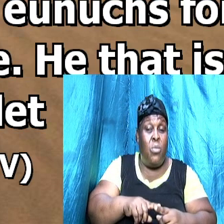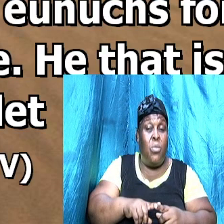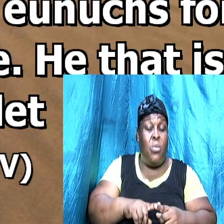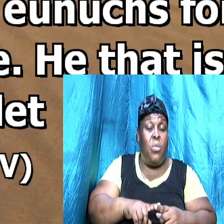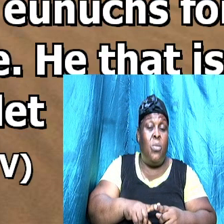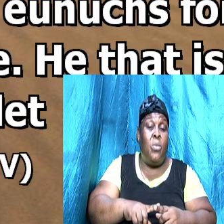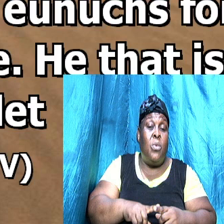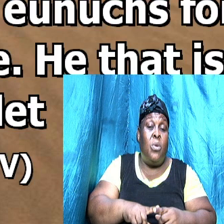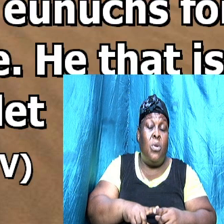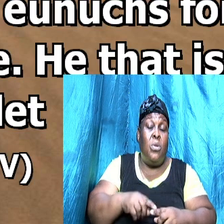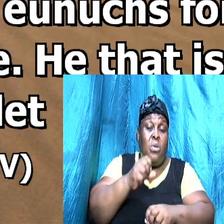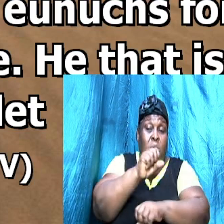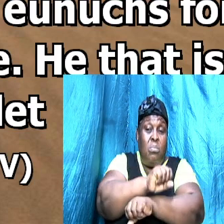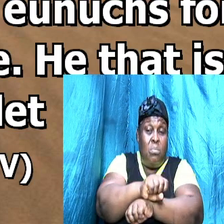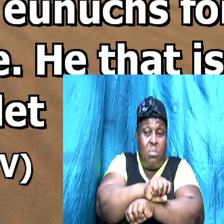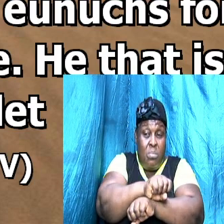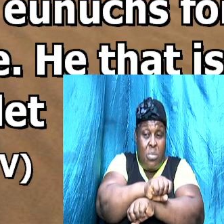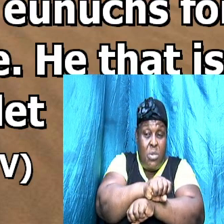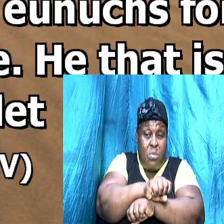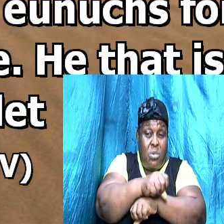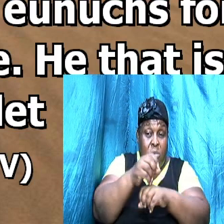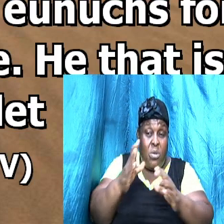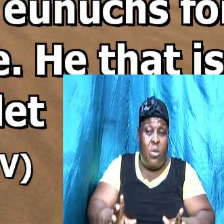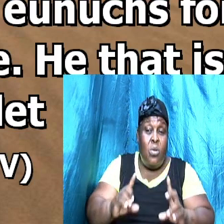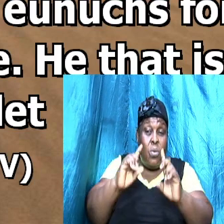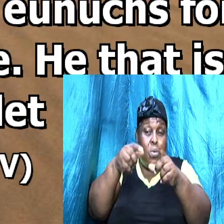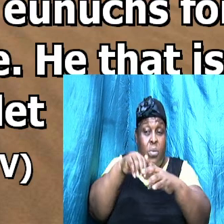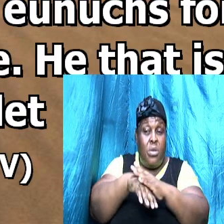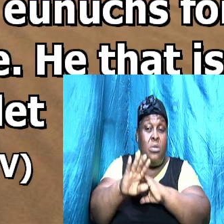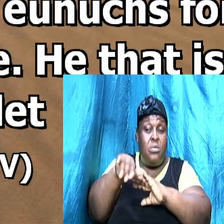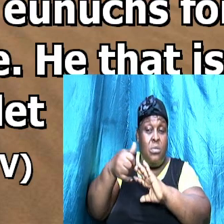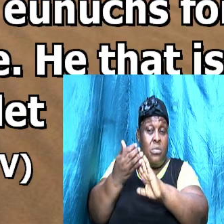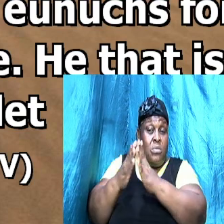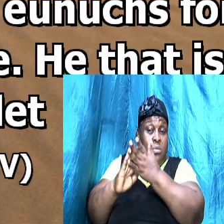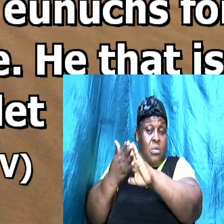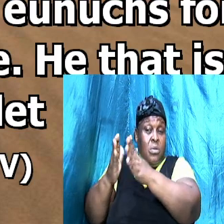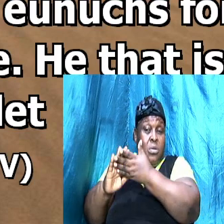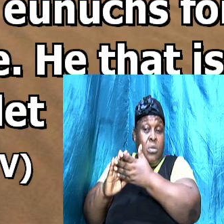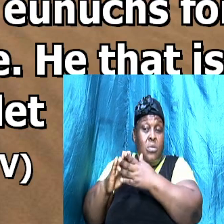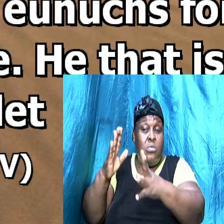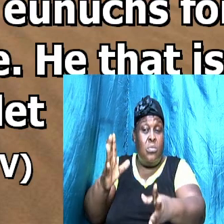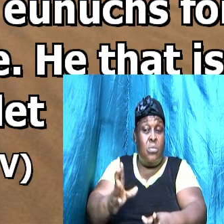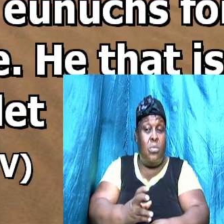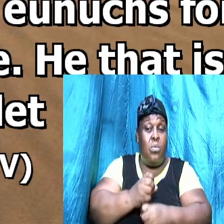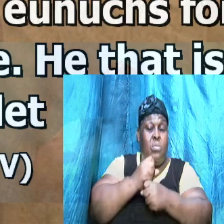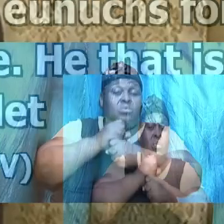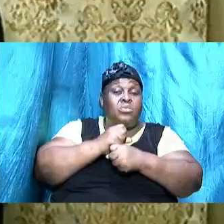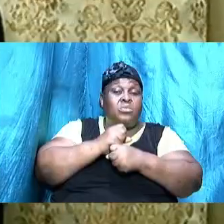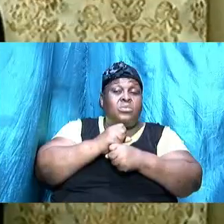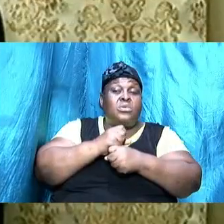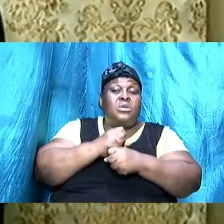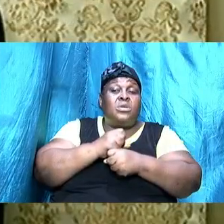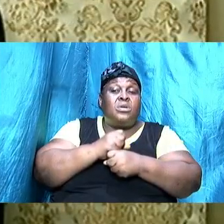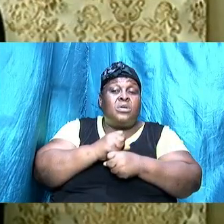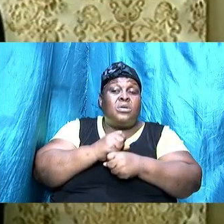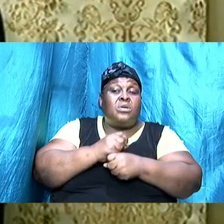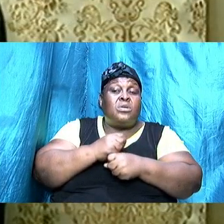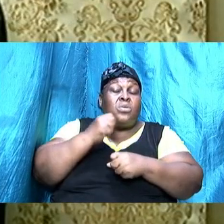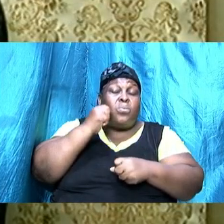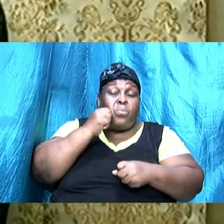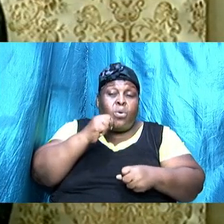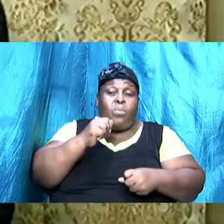Babylonians went into Jerusalem, they took out their princes. Yes,